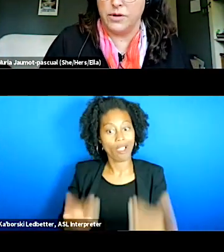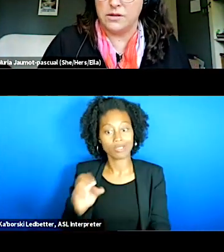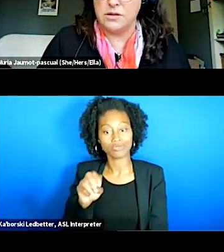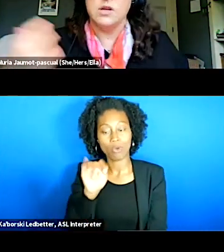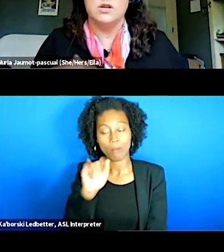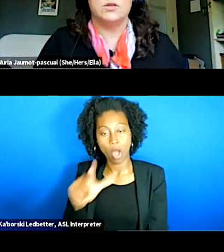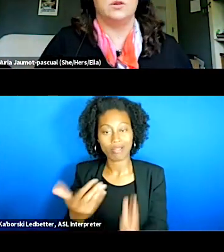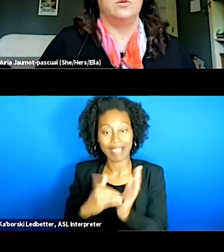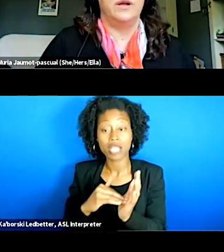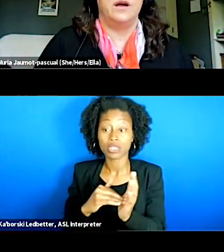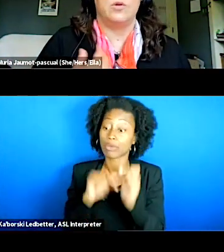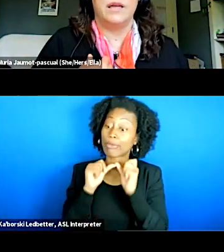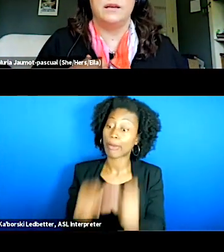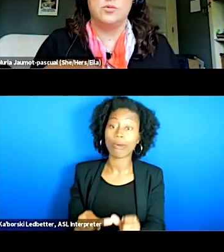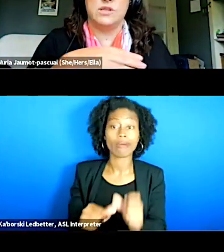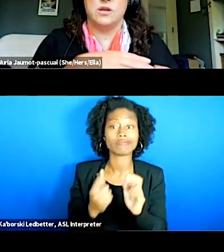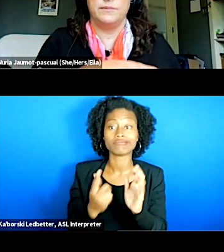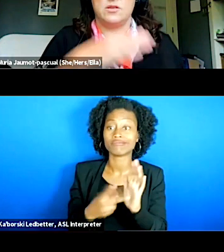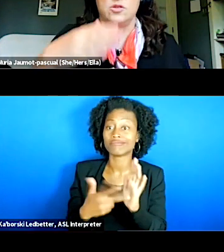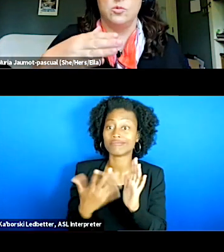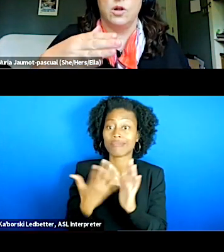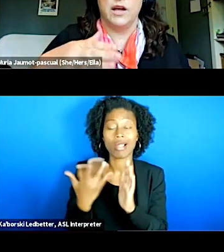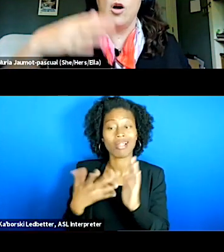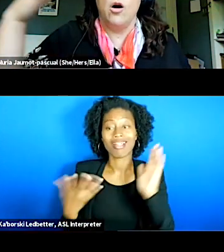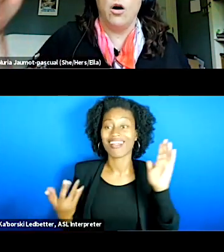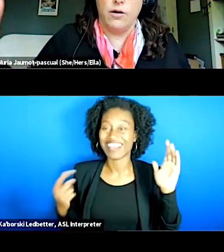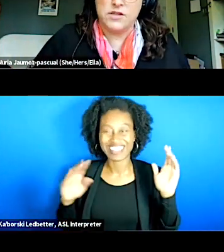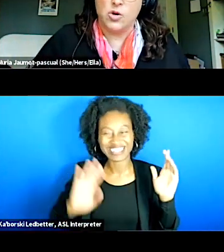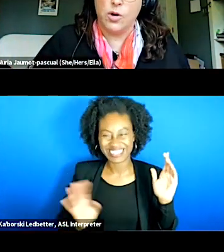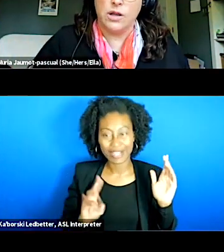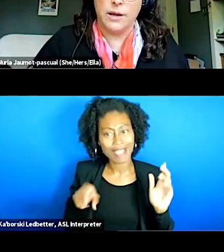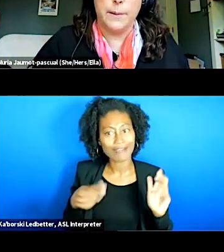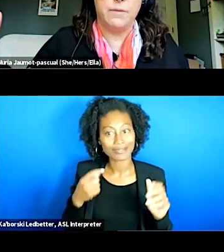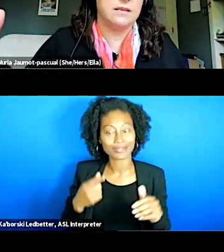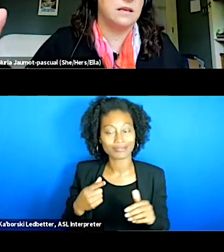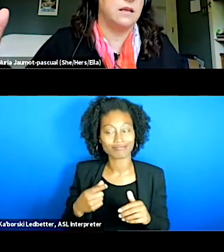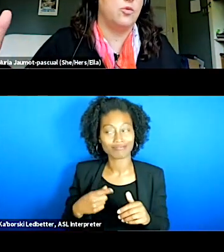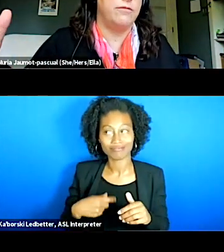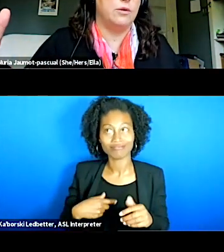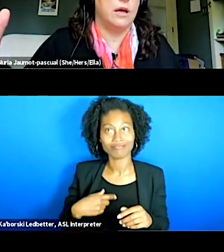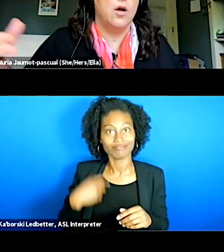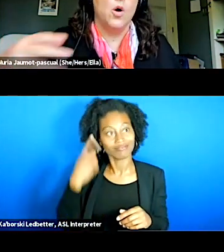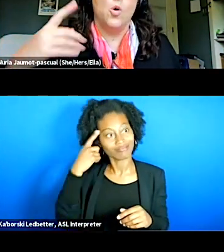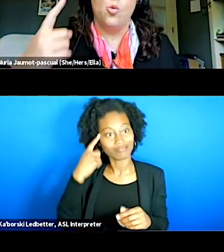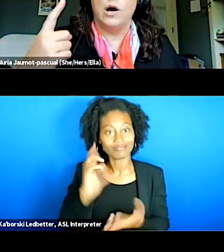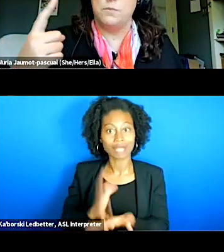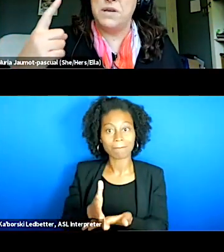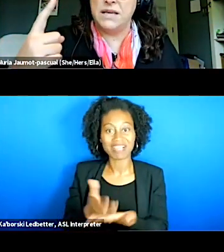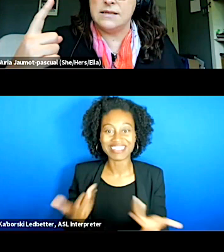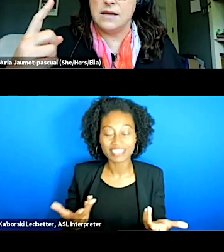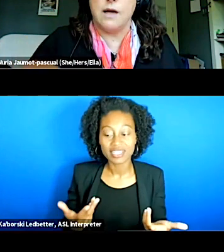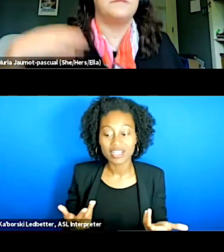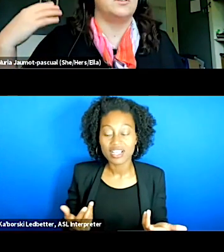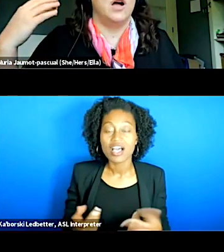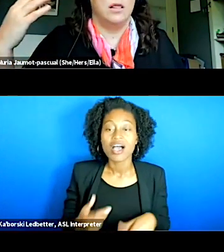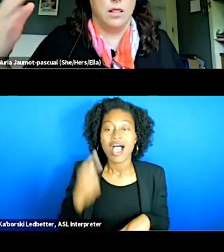some point. So in our case, we stopped at snowballing off snowballing because I think we found like one